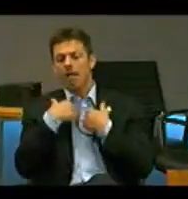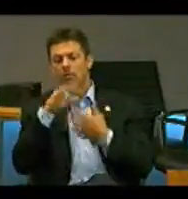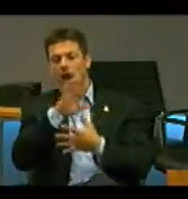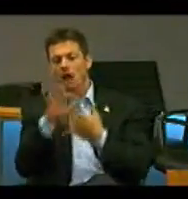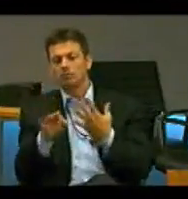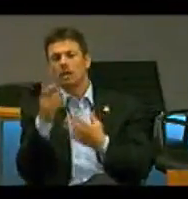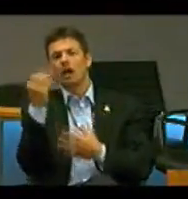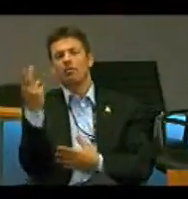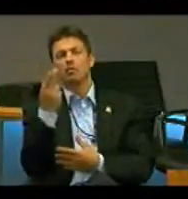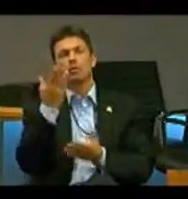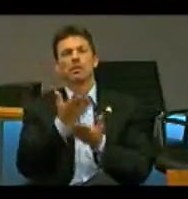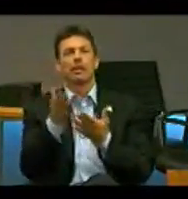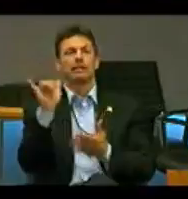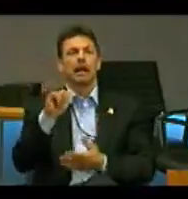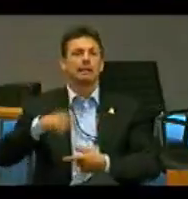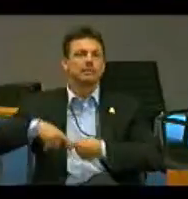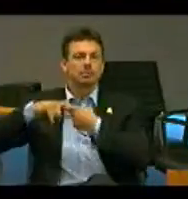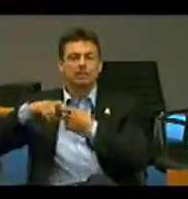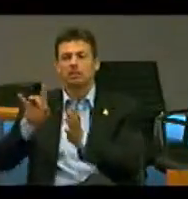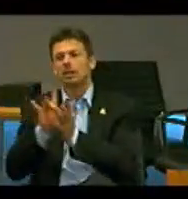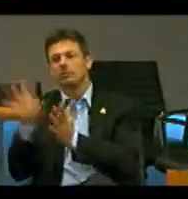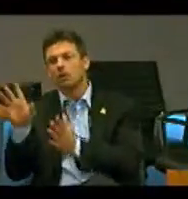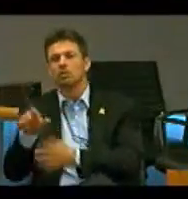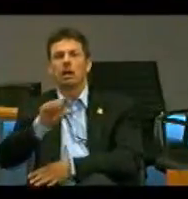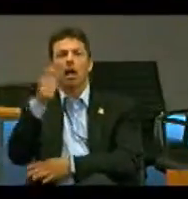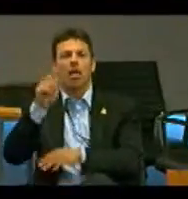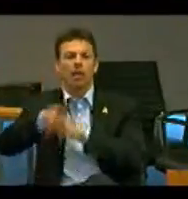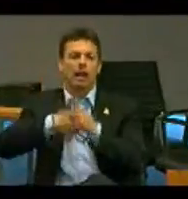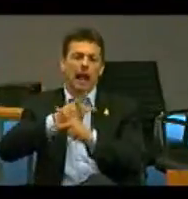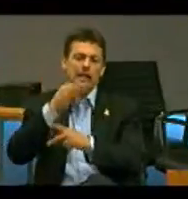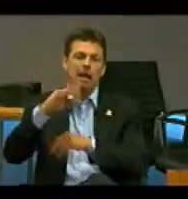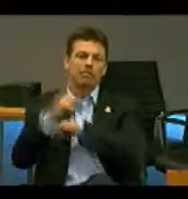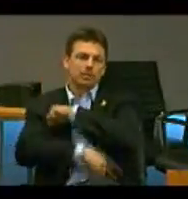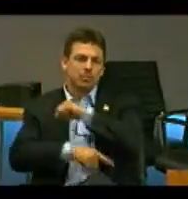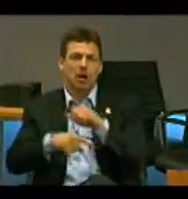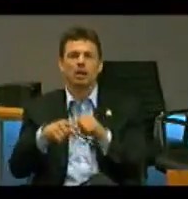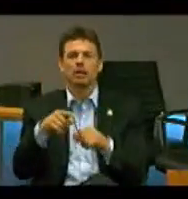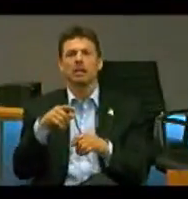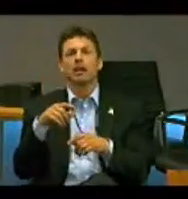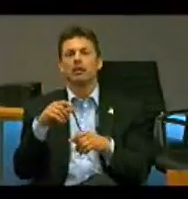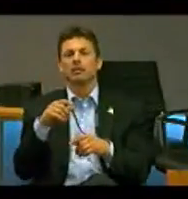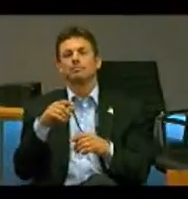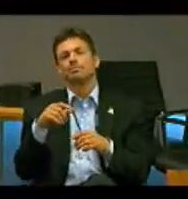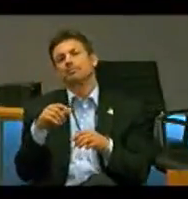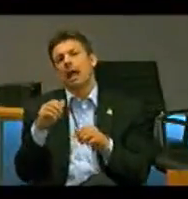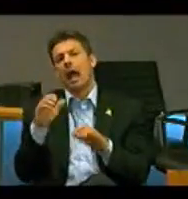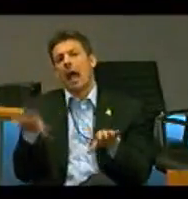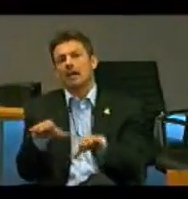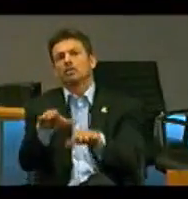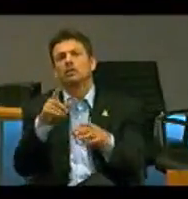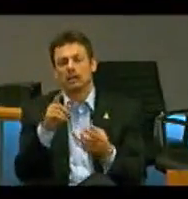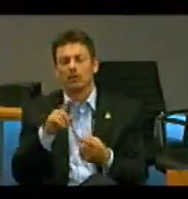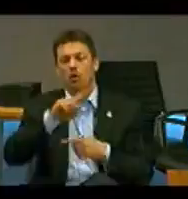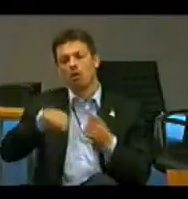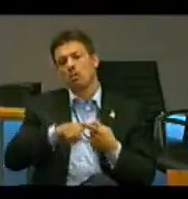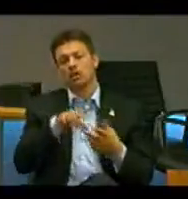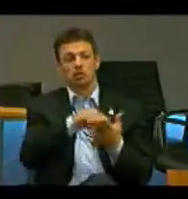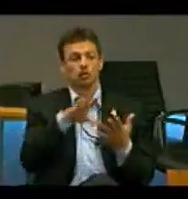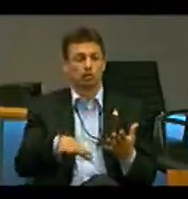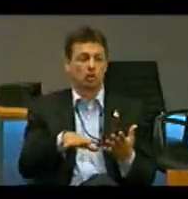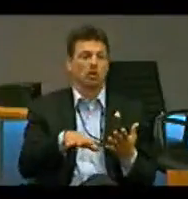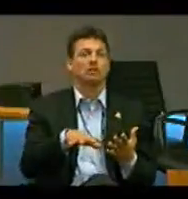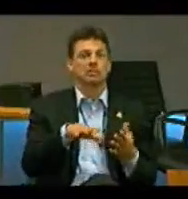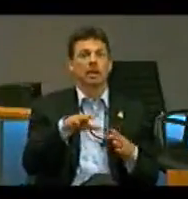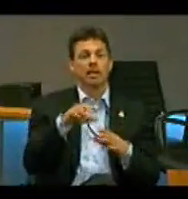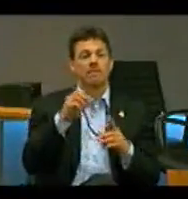of using things like suspensions or expulsions or other kinds of disciplinary practices to address what is violent behavior in a classroom that